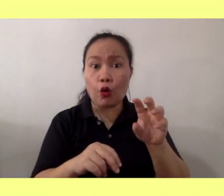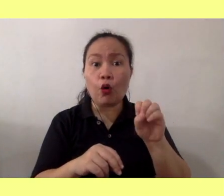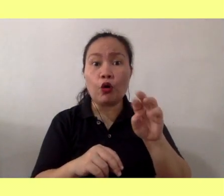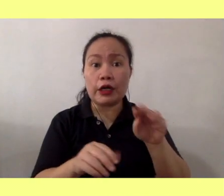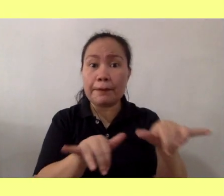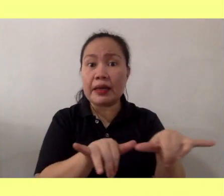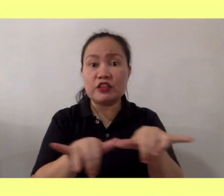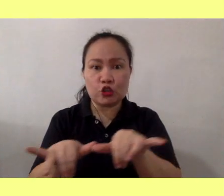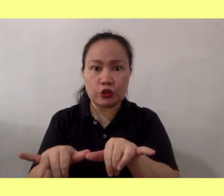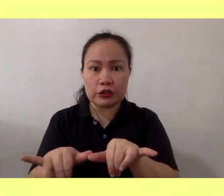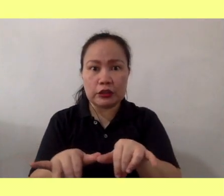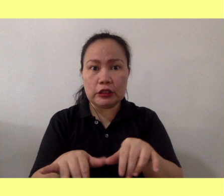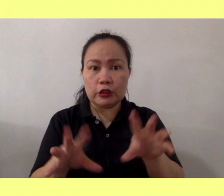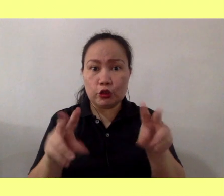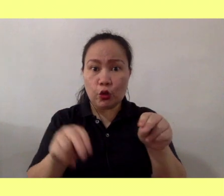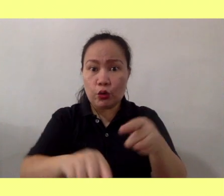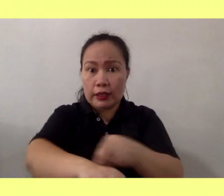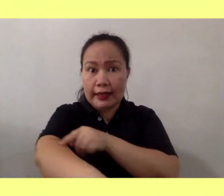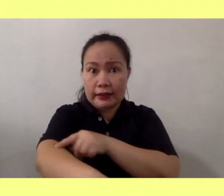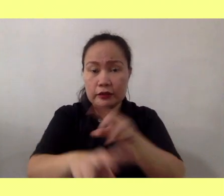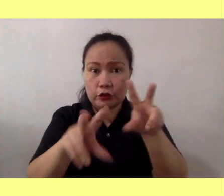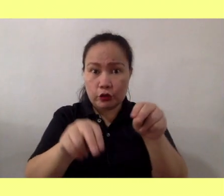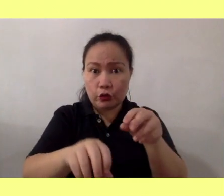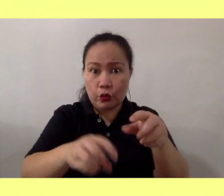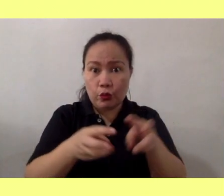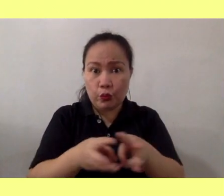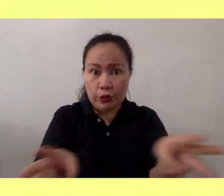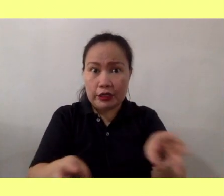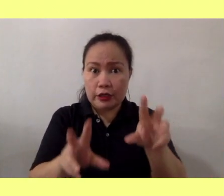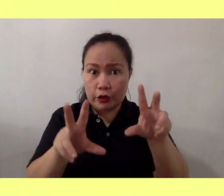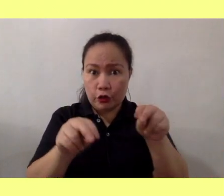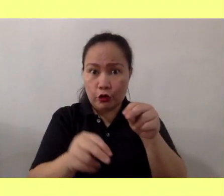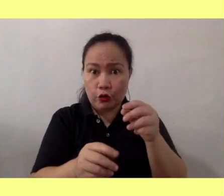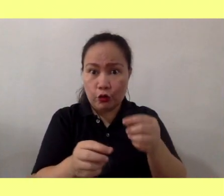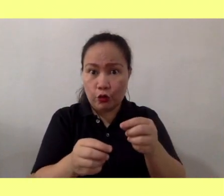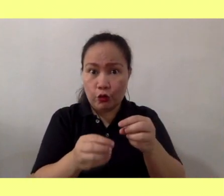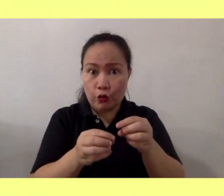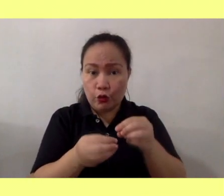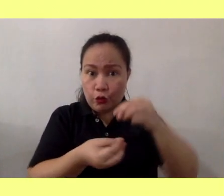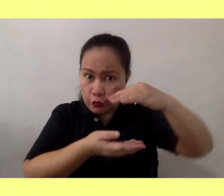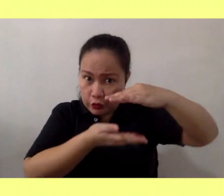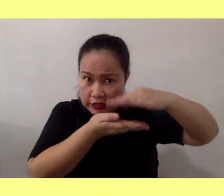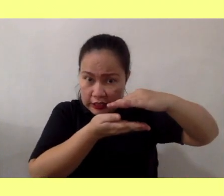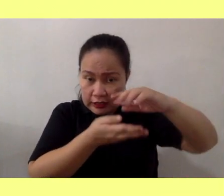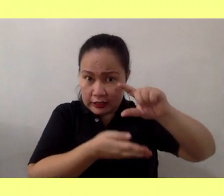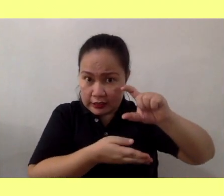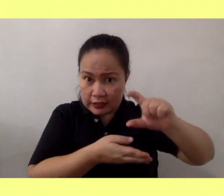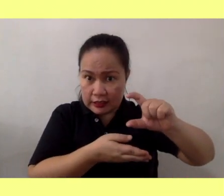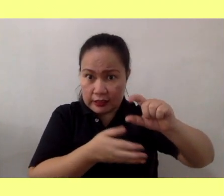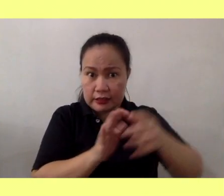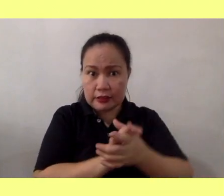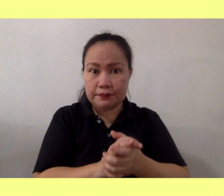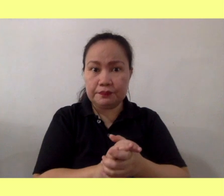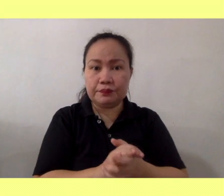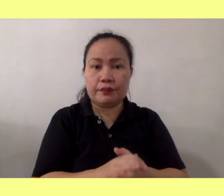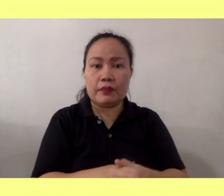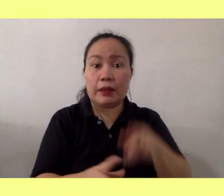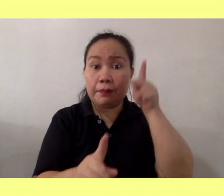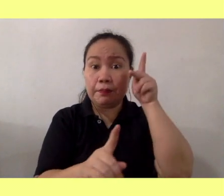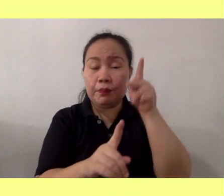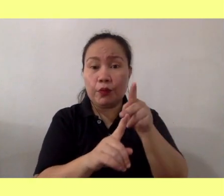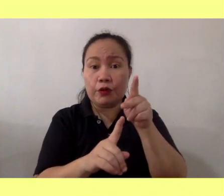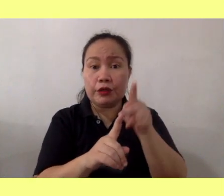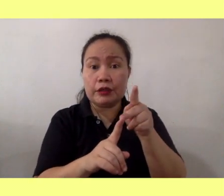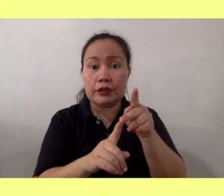sukat. Okay? So, a point is named using a capital letter and it can be modeled by a dot. So,